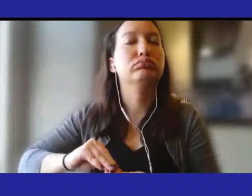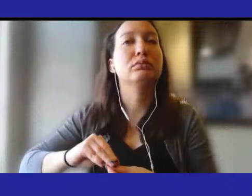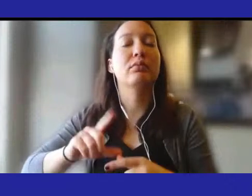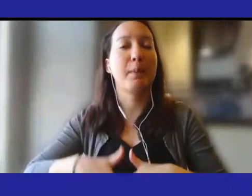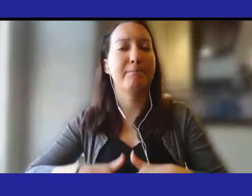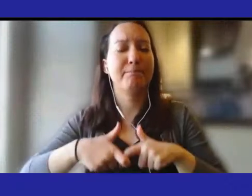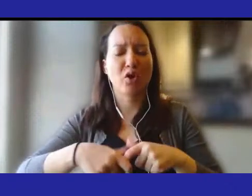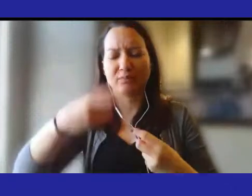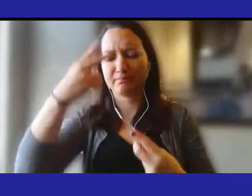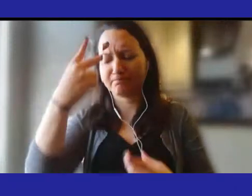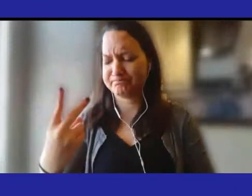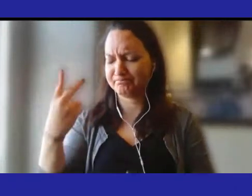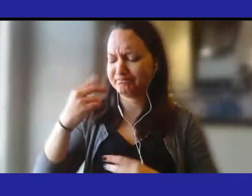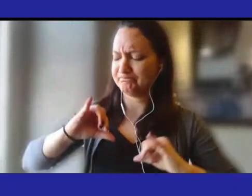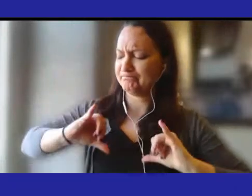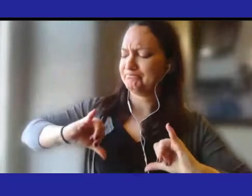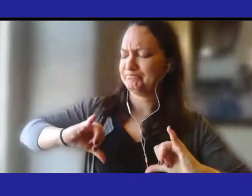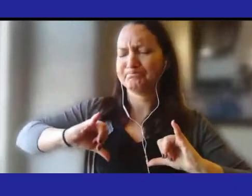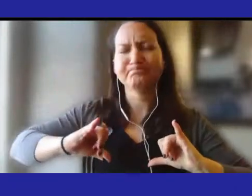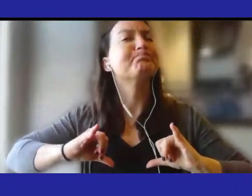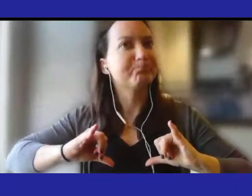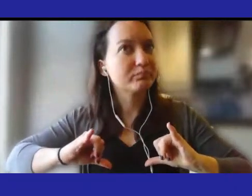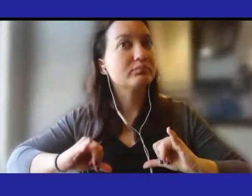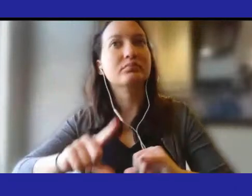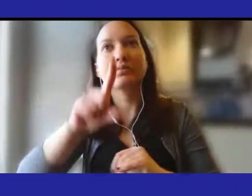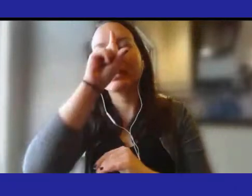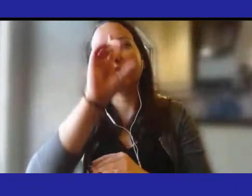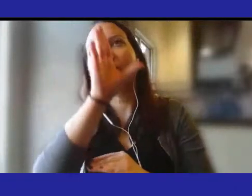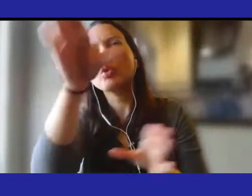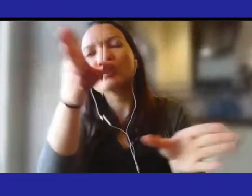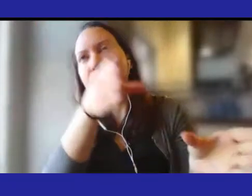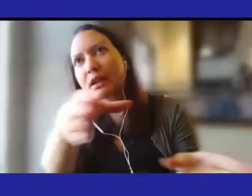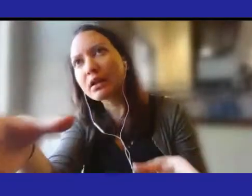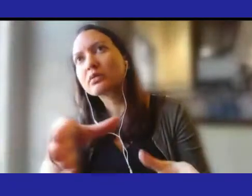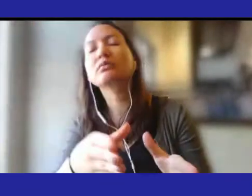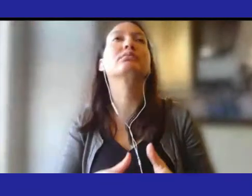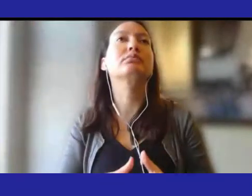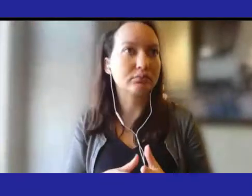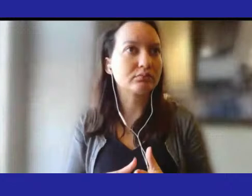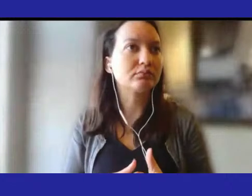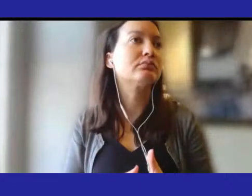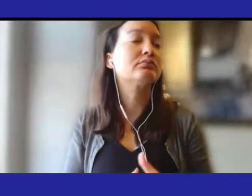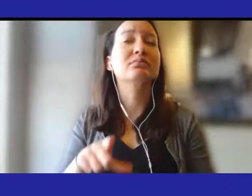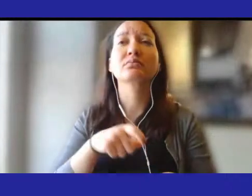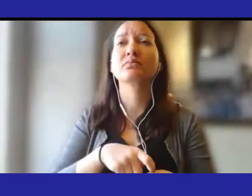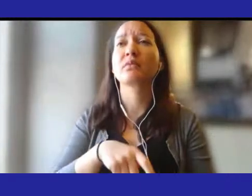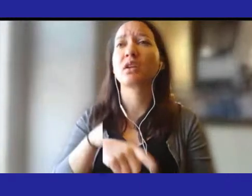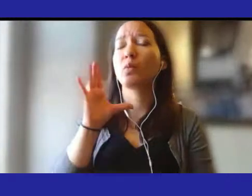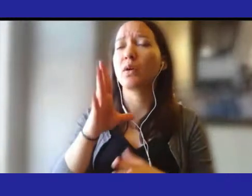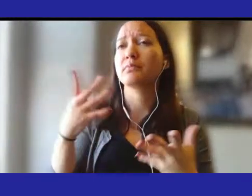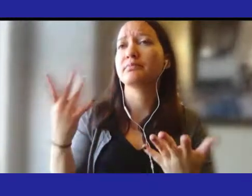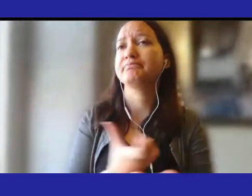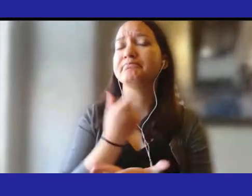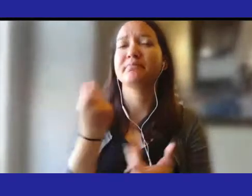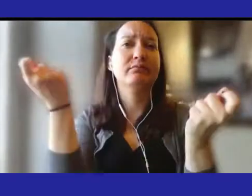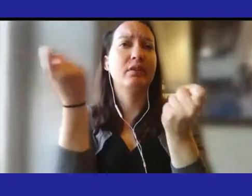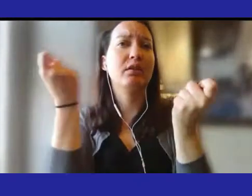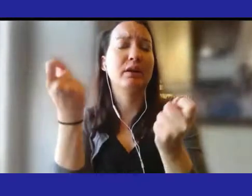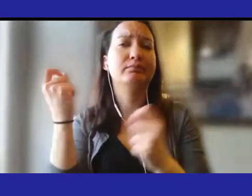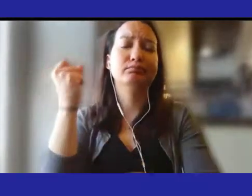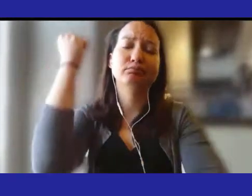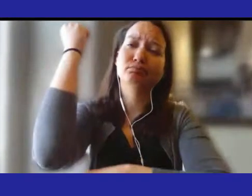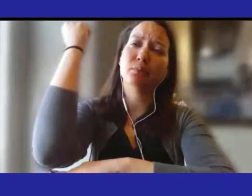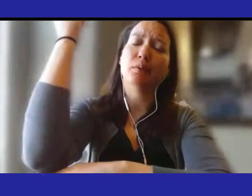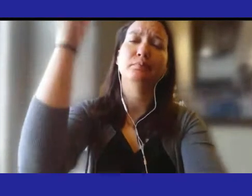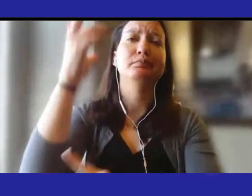reflect as we think about the future strategy, but also just take some time to celebrate our accomplishments. Next slide, please.